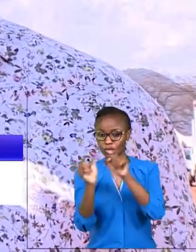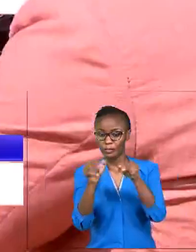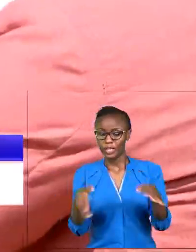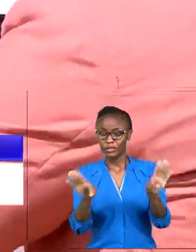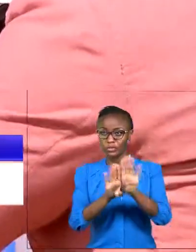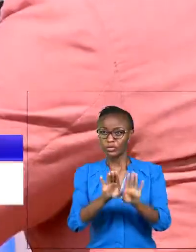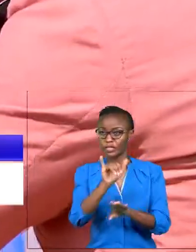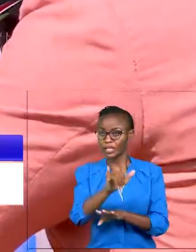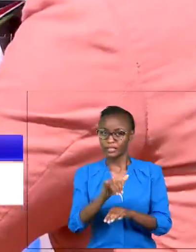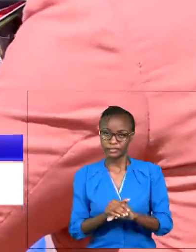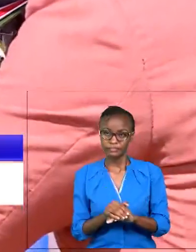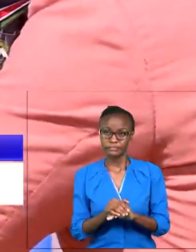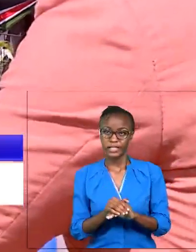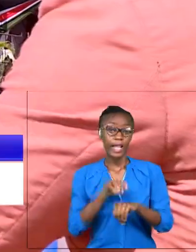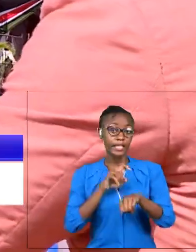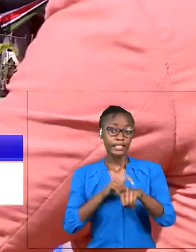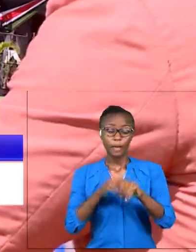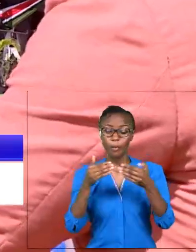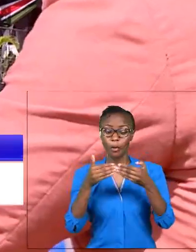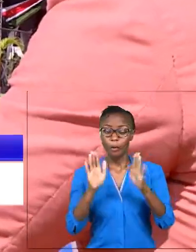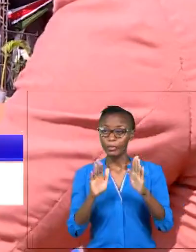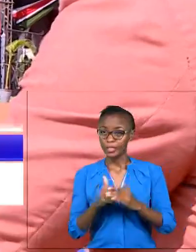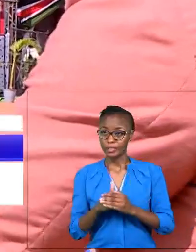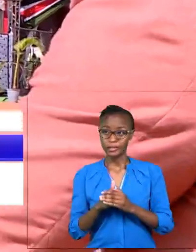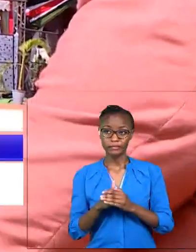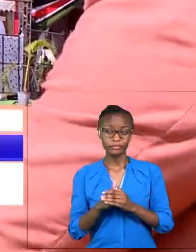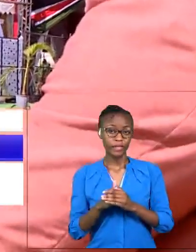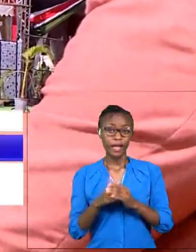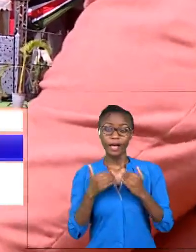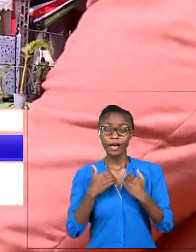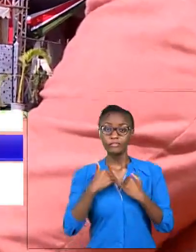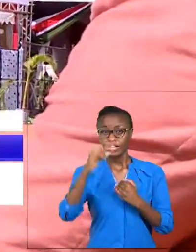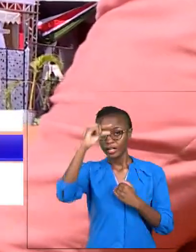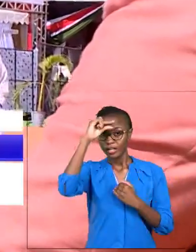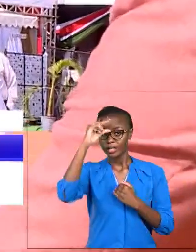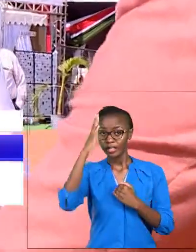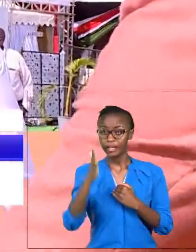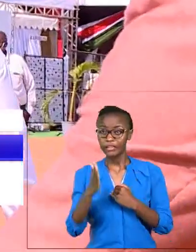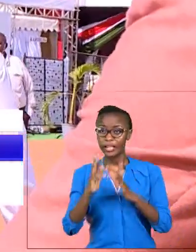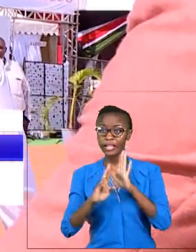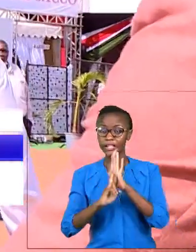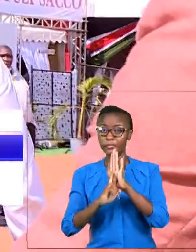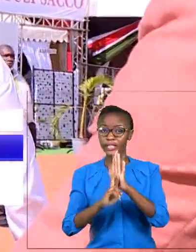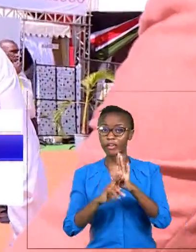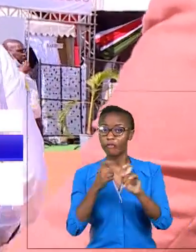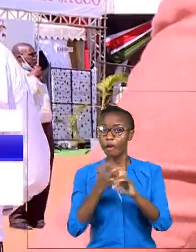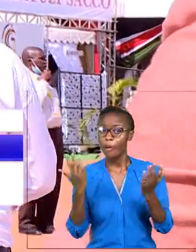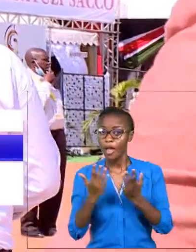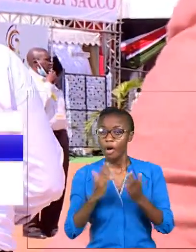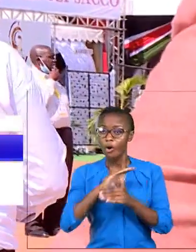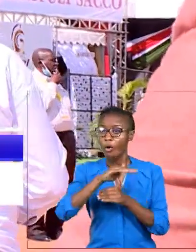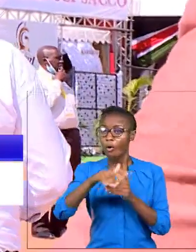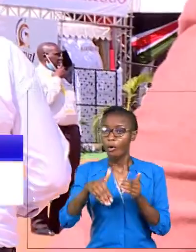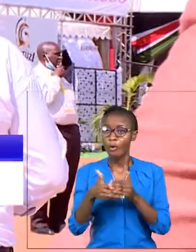particular event. When we opened, we had governors represented from all over